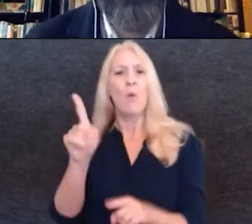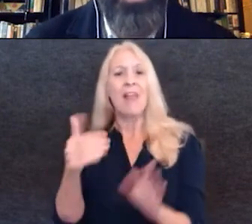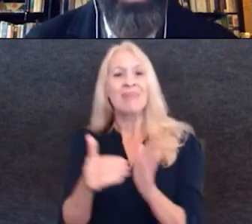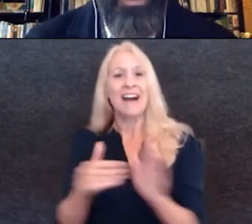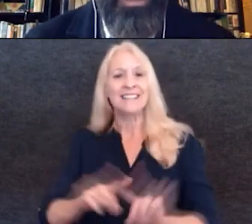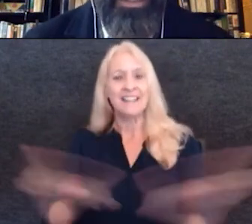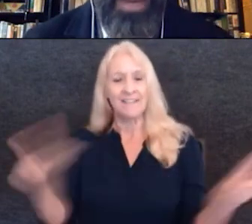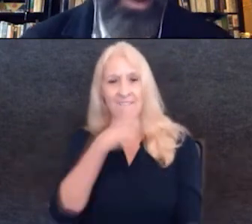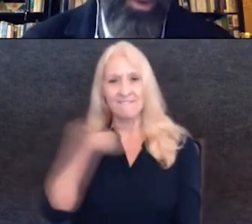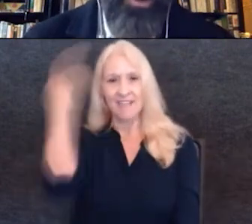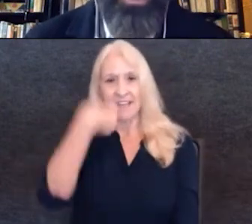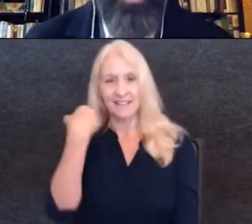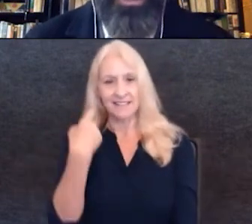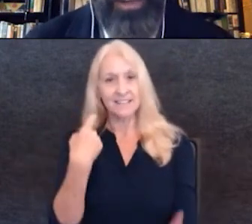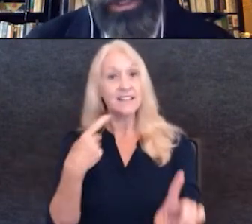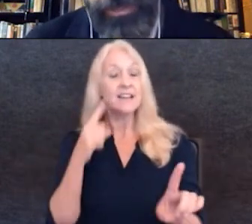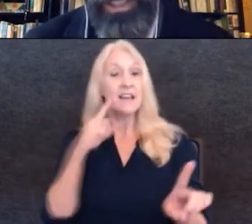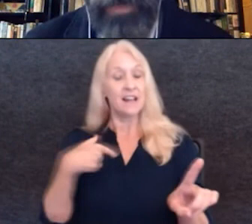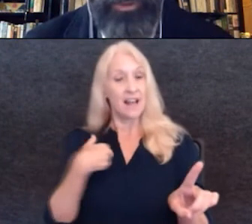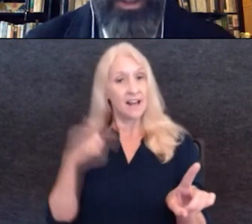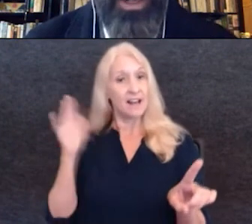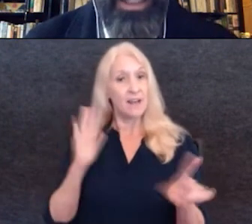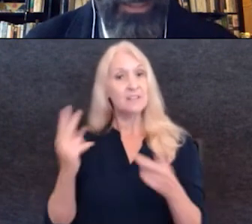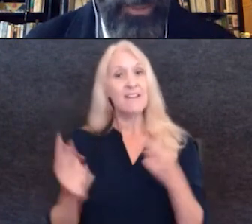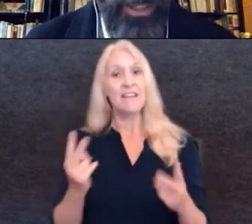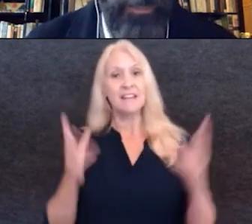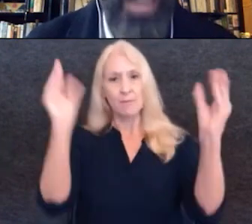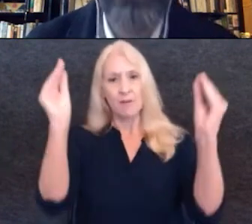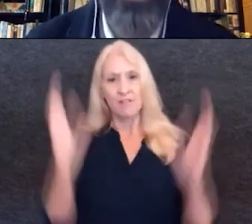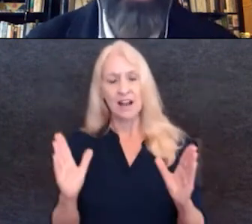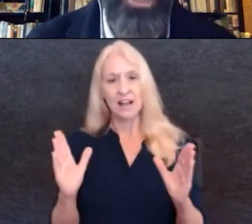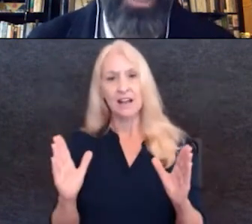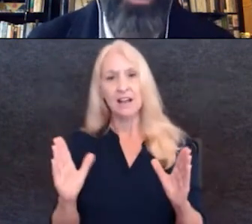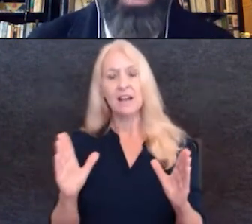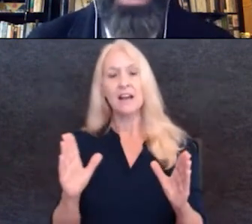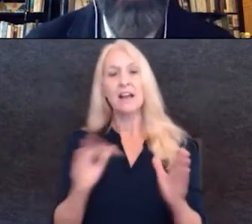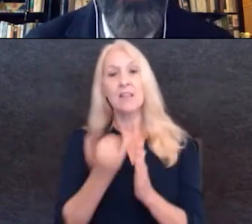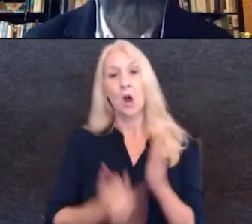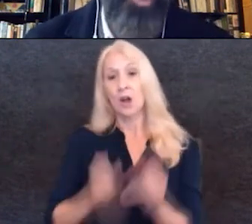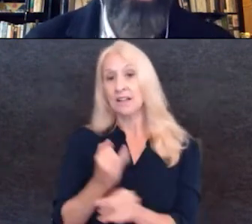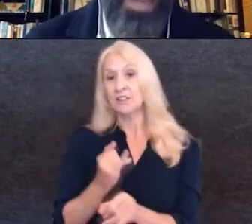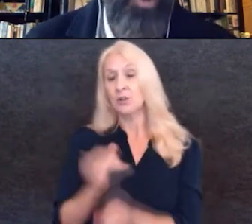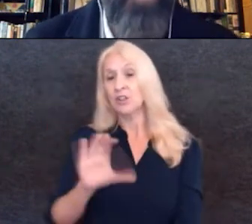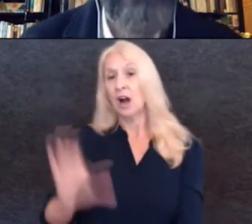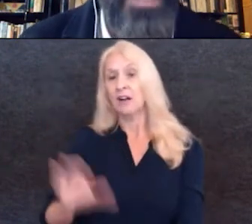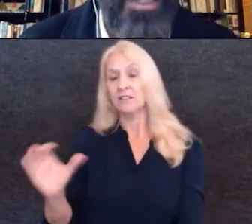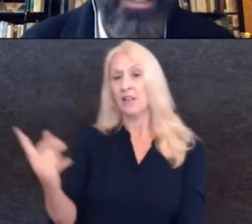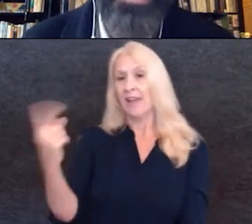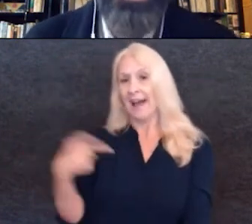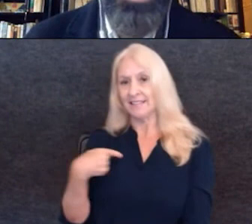were doing the, I was a visiting professor at the Art Institute of Chicago, so they approached me, and I'm